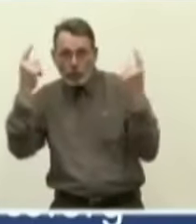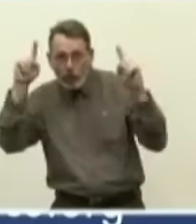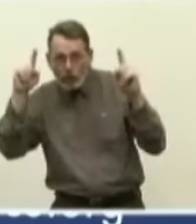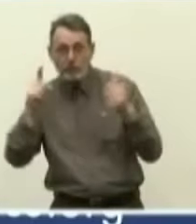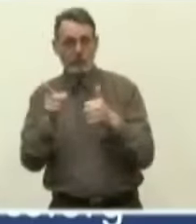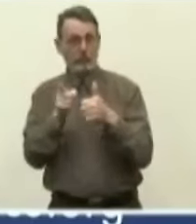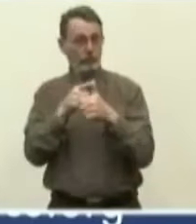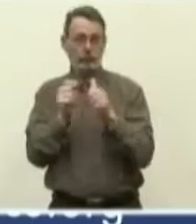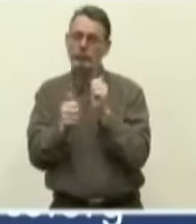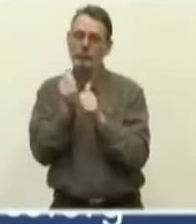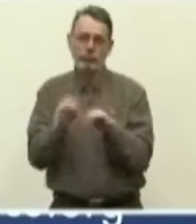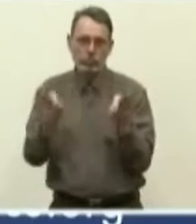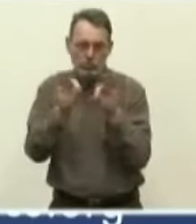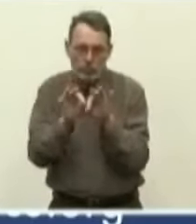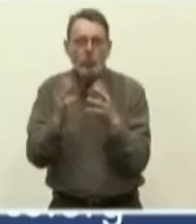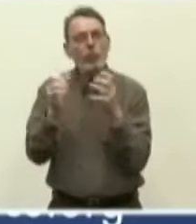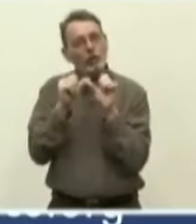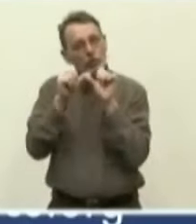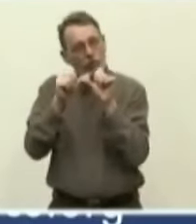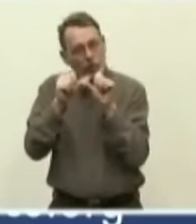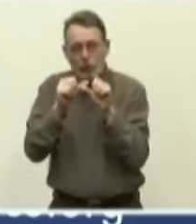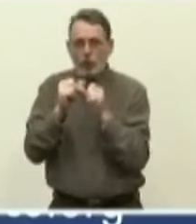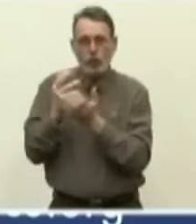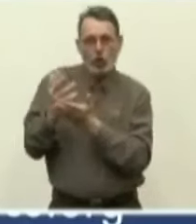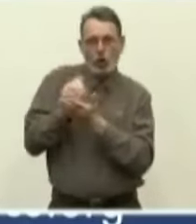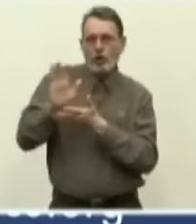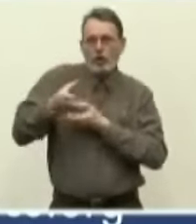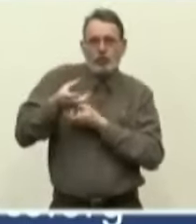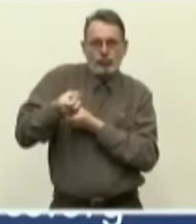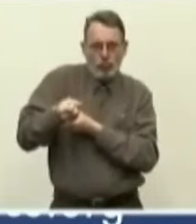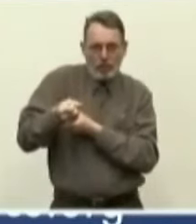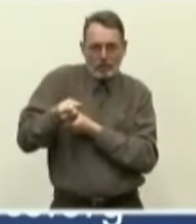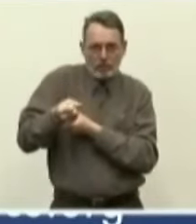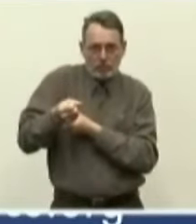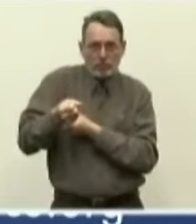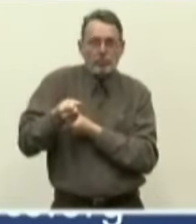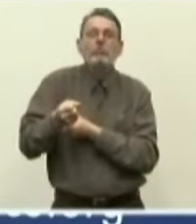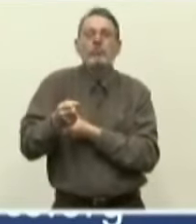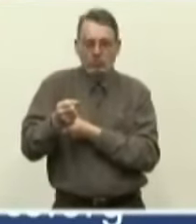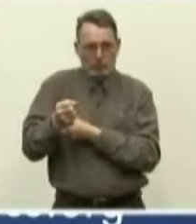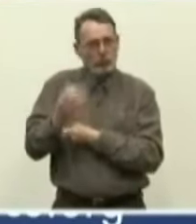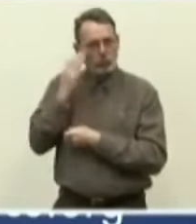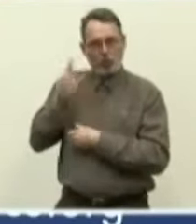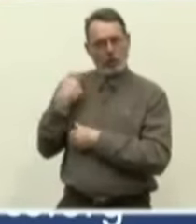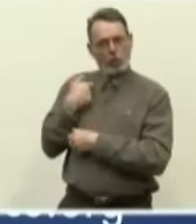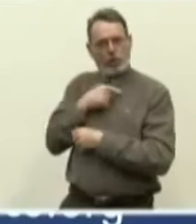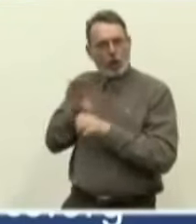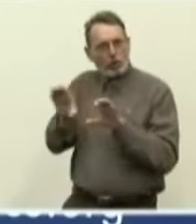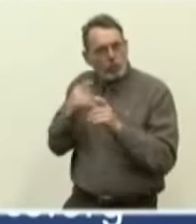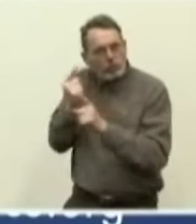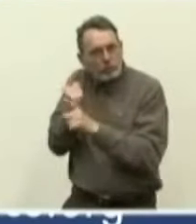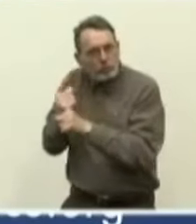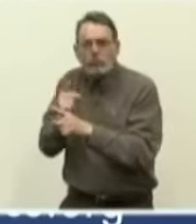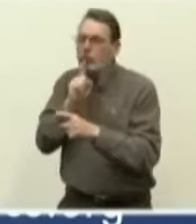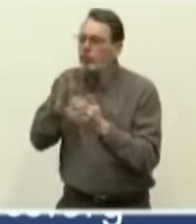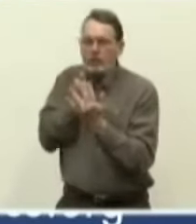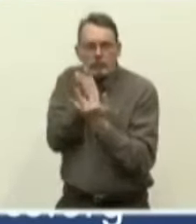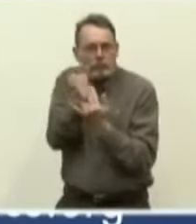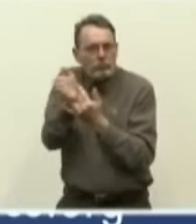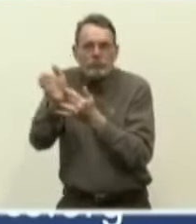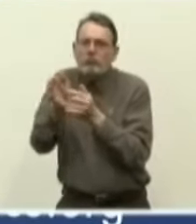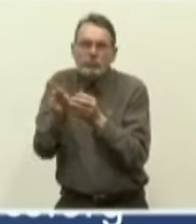First and foremost, we want to continue to earn your trust and legitimacy by being transparent through